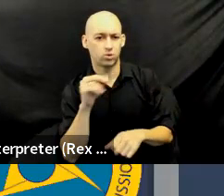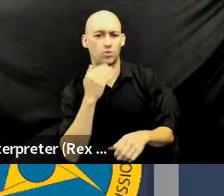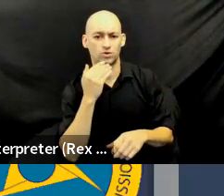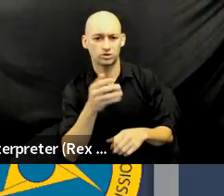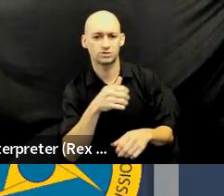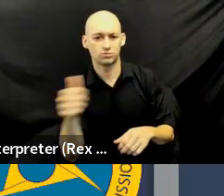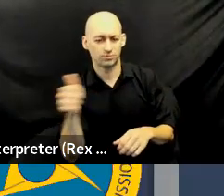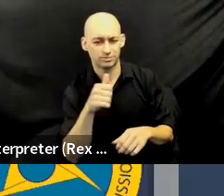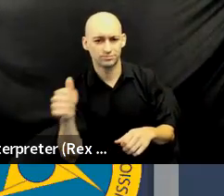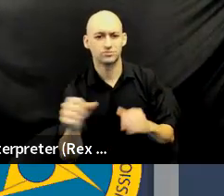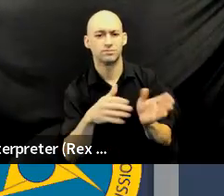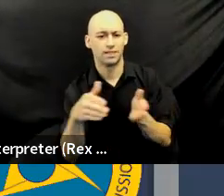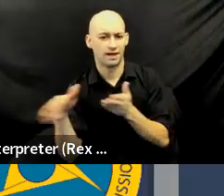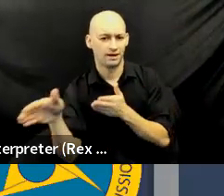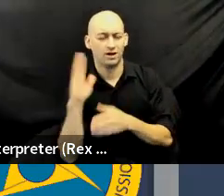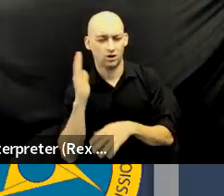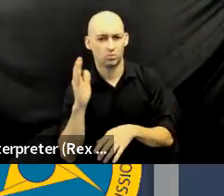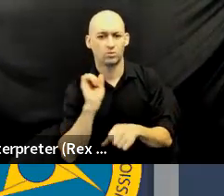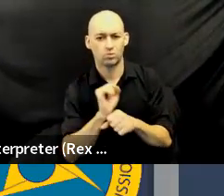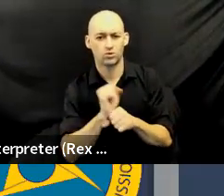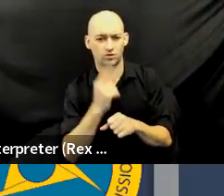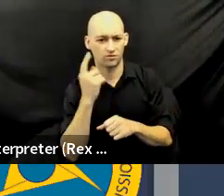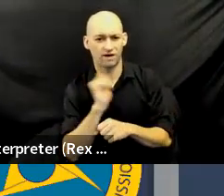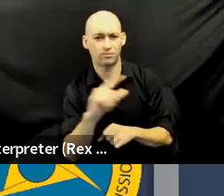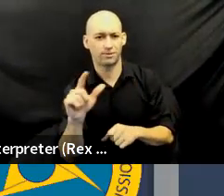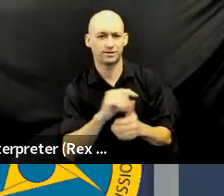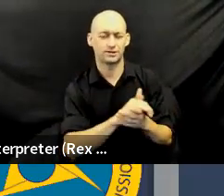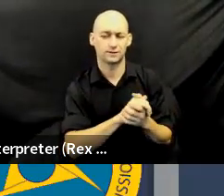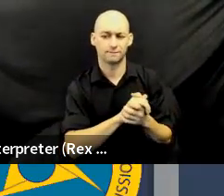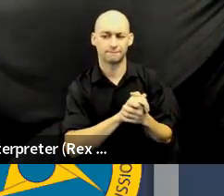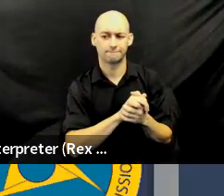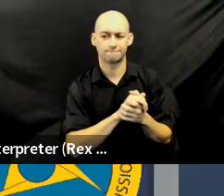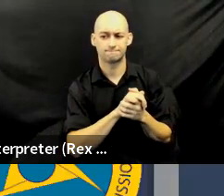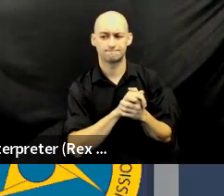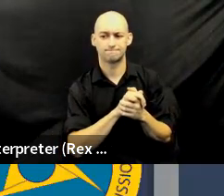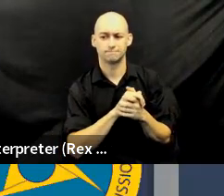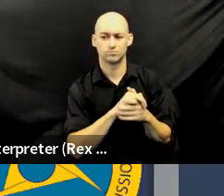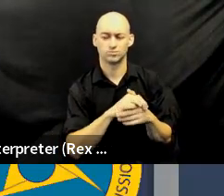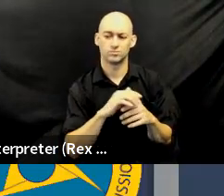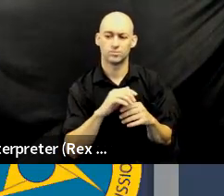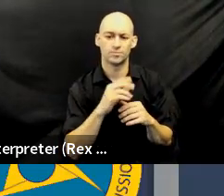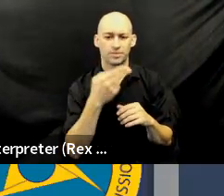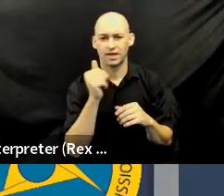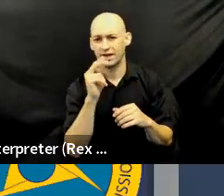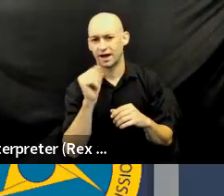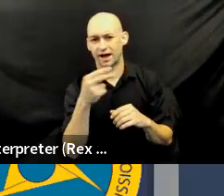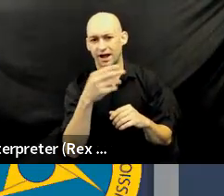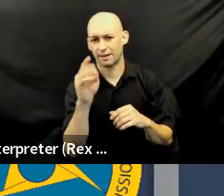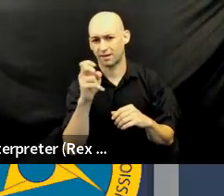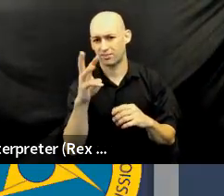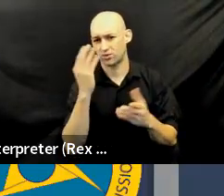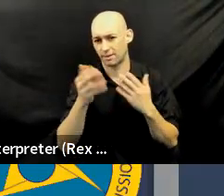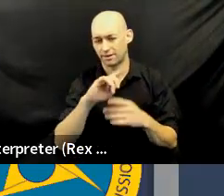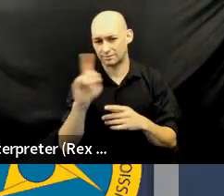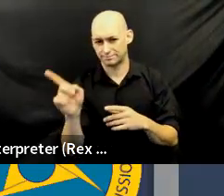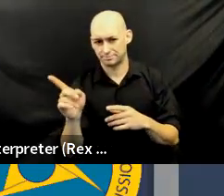movement strategy that we're all participating in. Thank you, Commissioner Norton. I might default to Hannah and Matthew to add to this, but as far